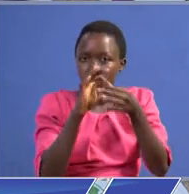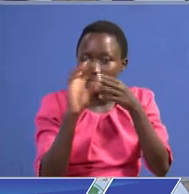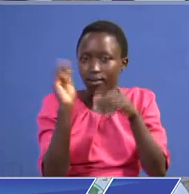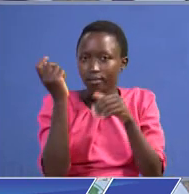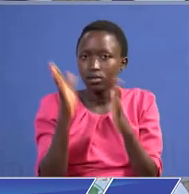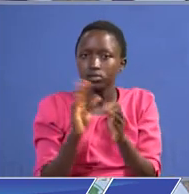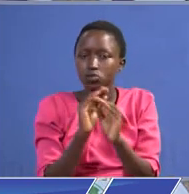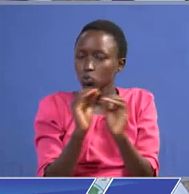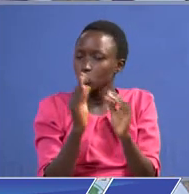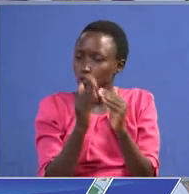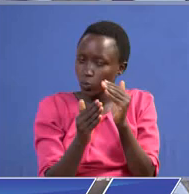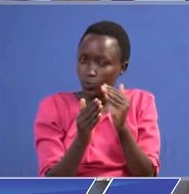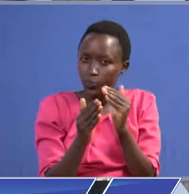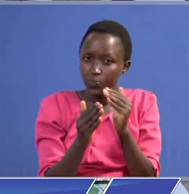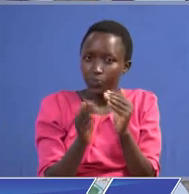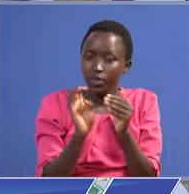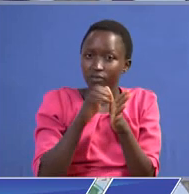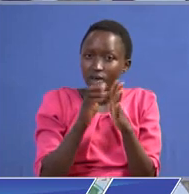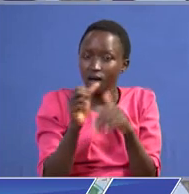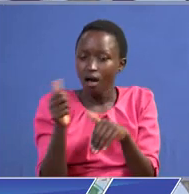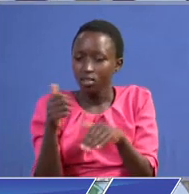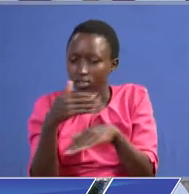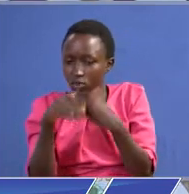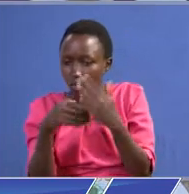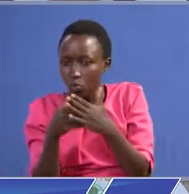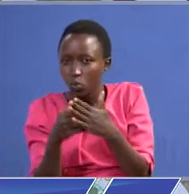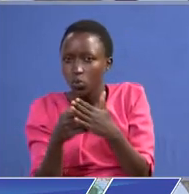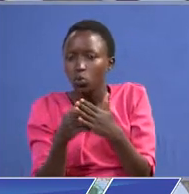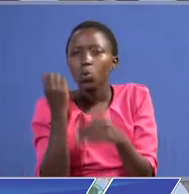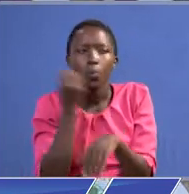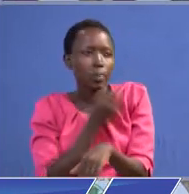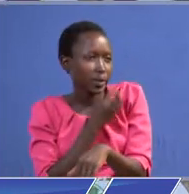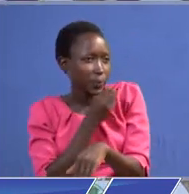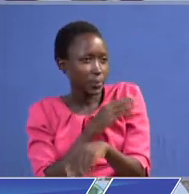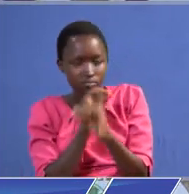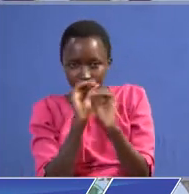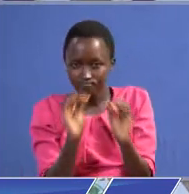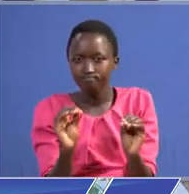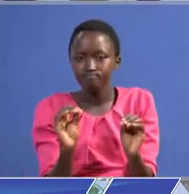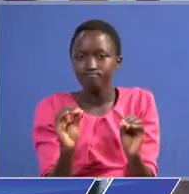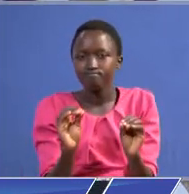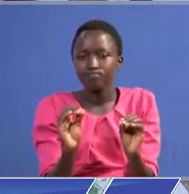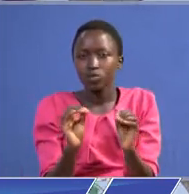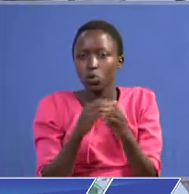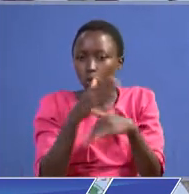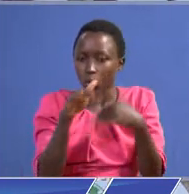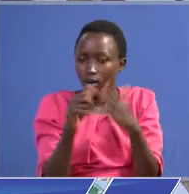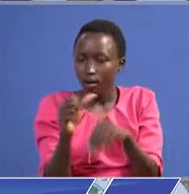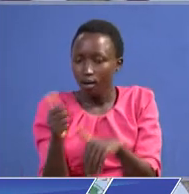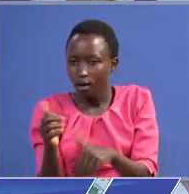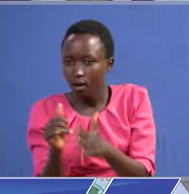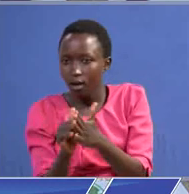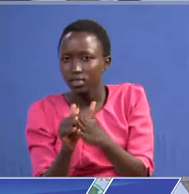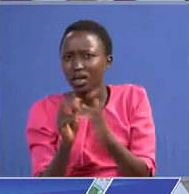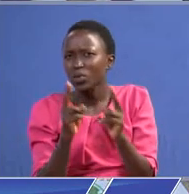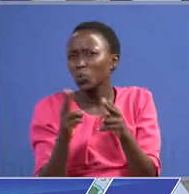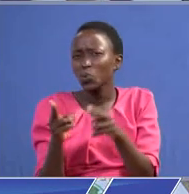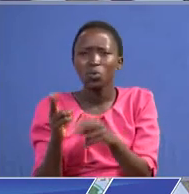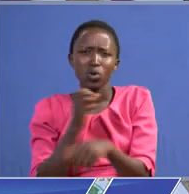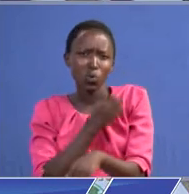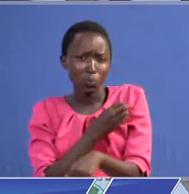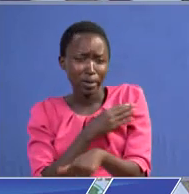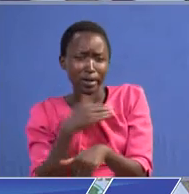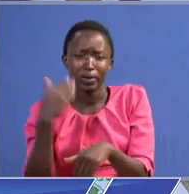wa Kenya. Hata hawa wengine wote wapige makelele. Hawa wengine wote ni watu wamezoea